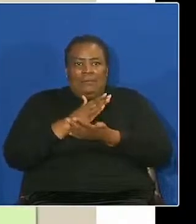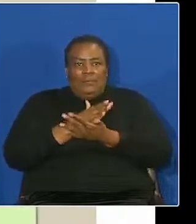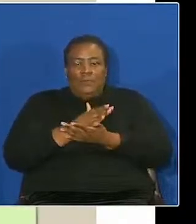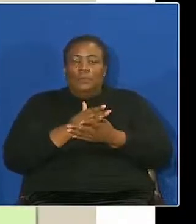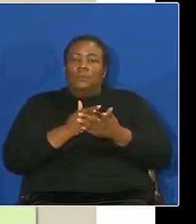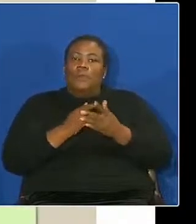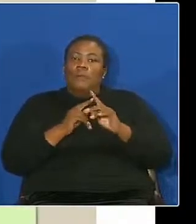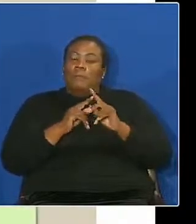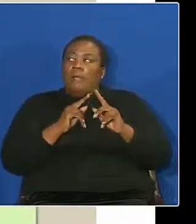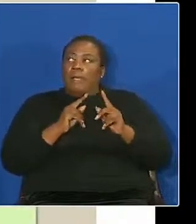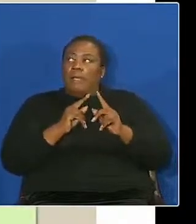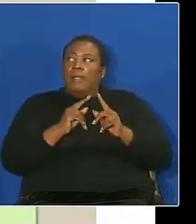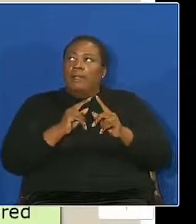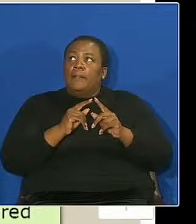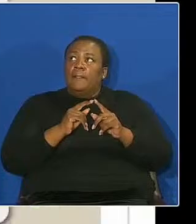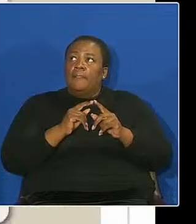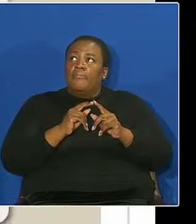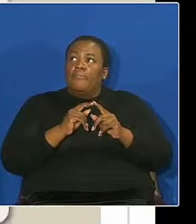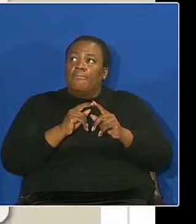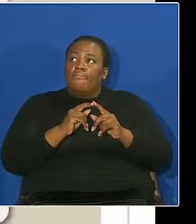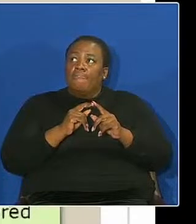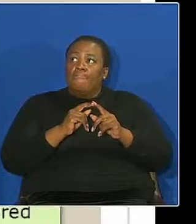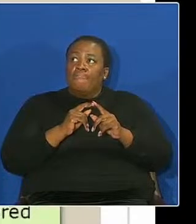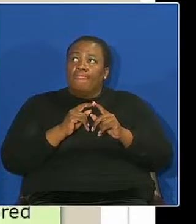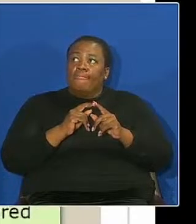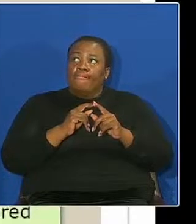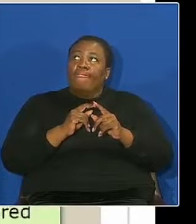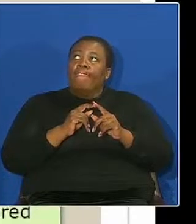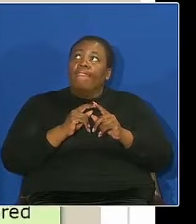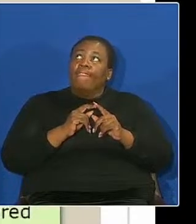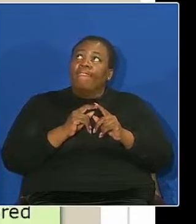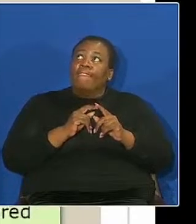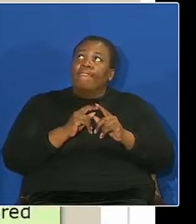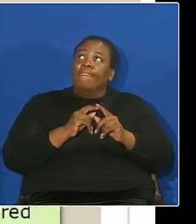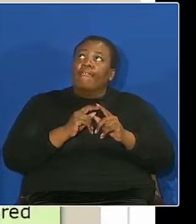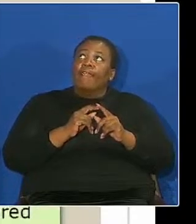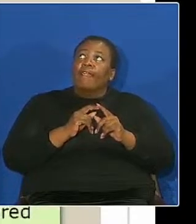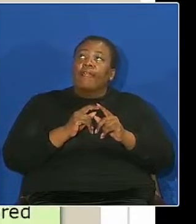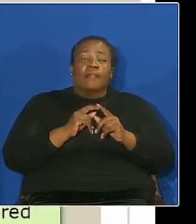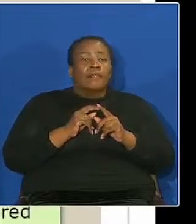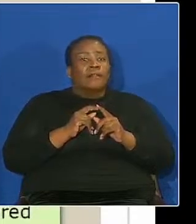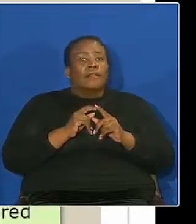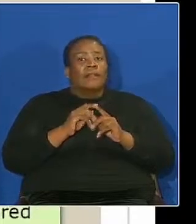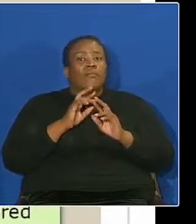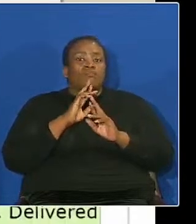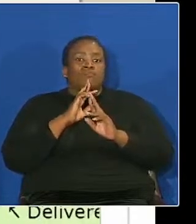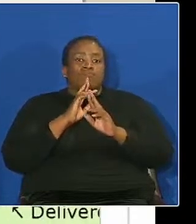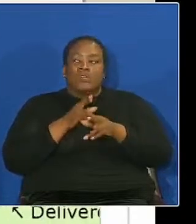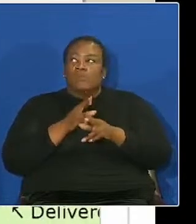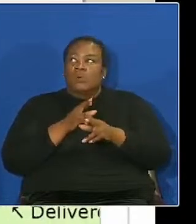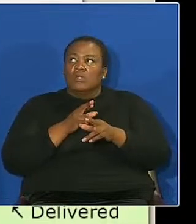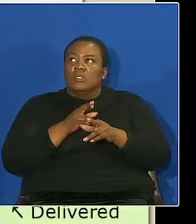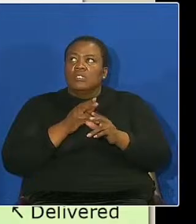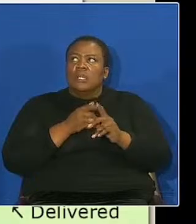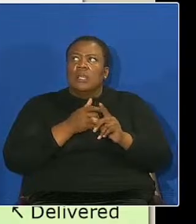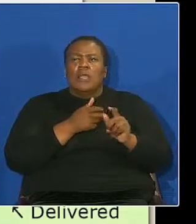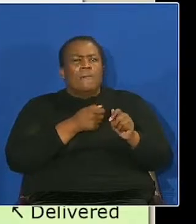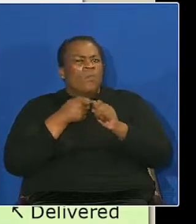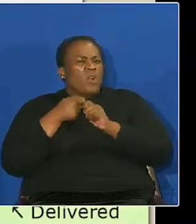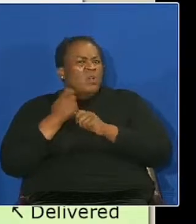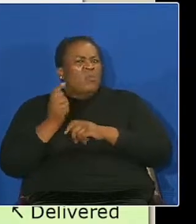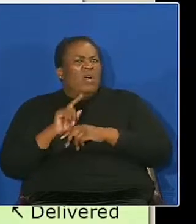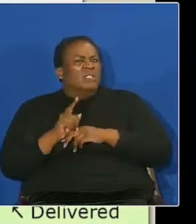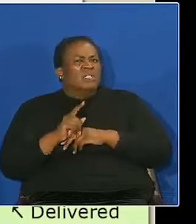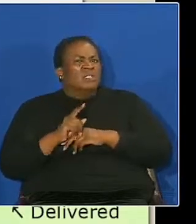Then the response from Mr. Matlala reads, pulling what?